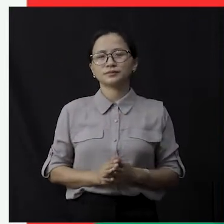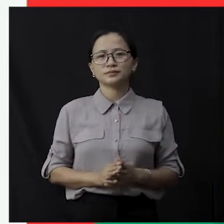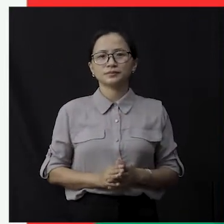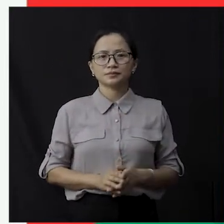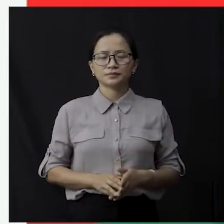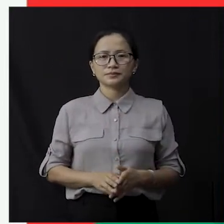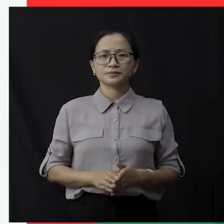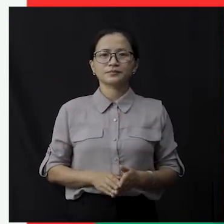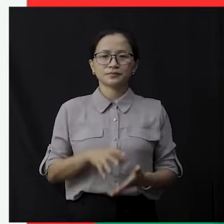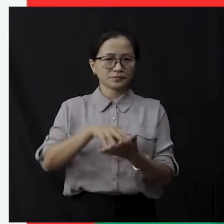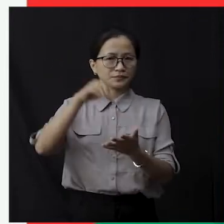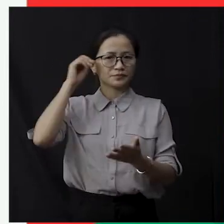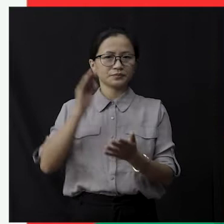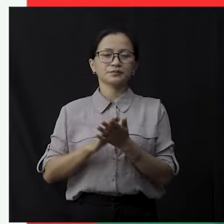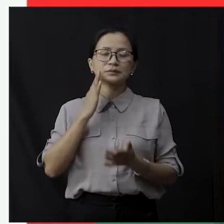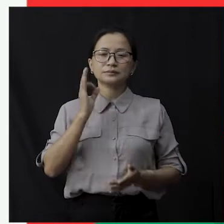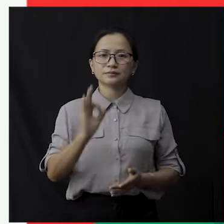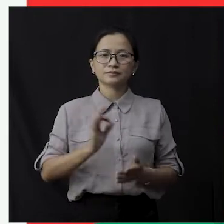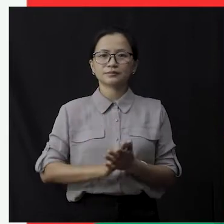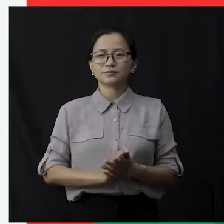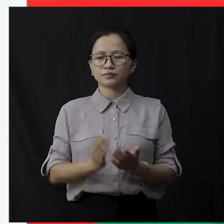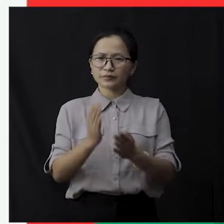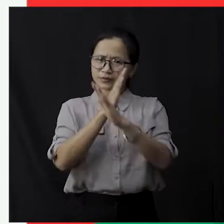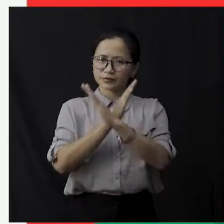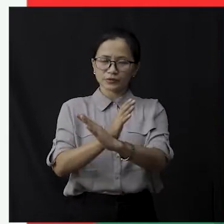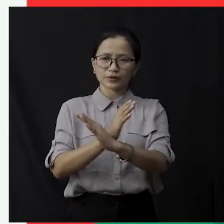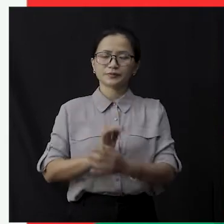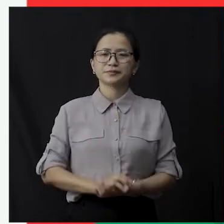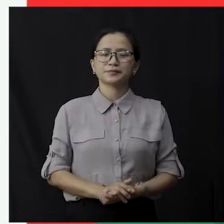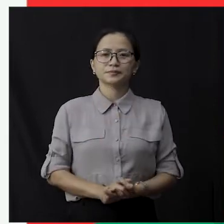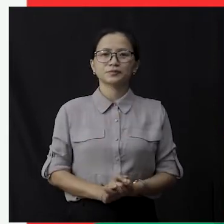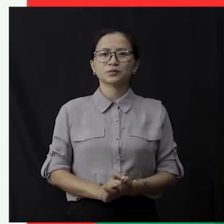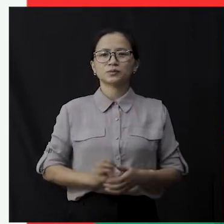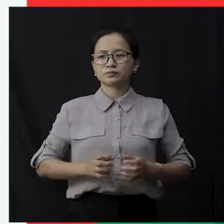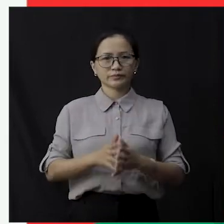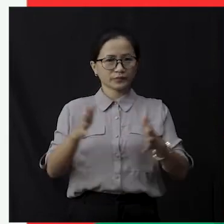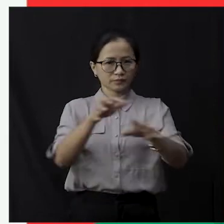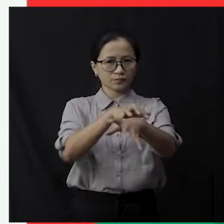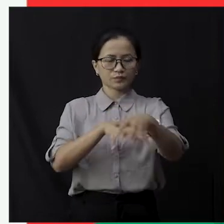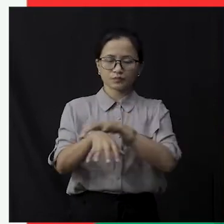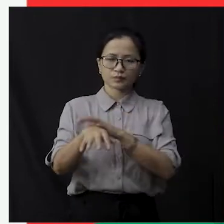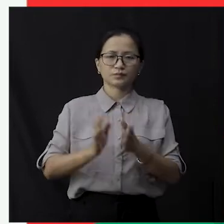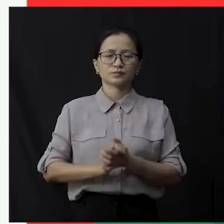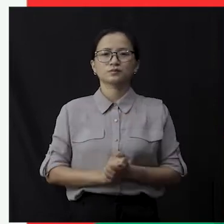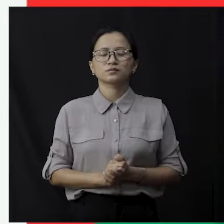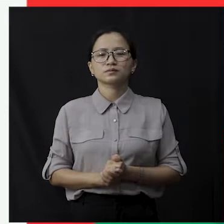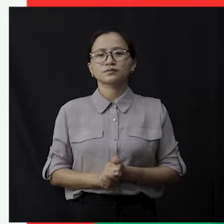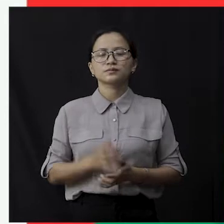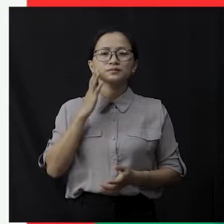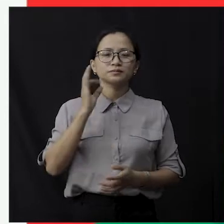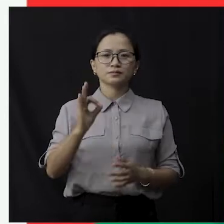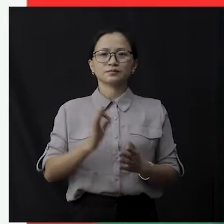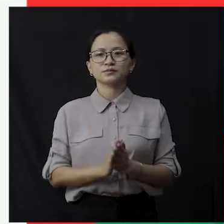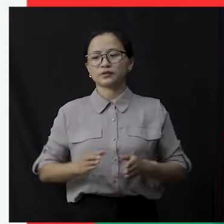And also we will learn the importance of protecting wild animals and also the